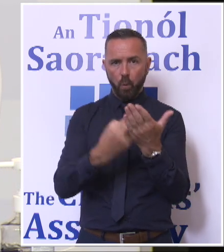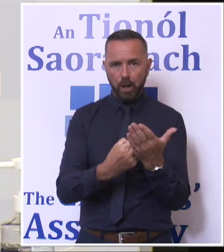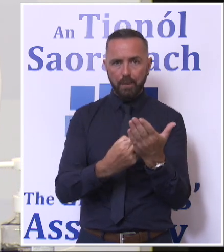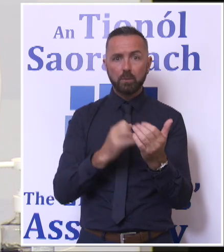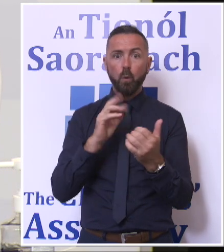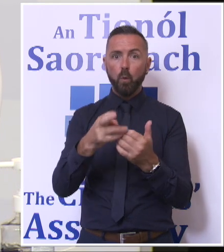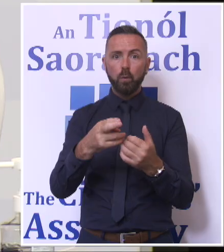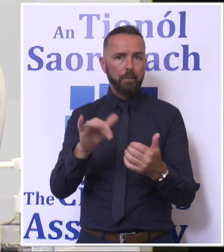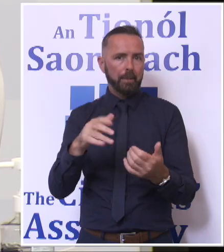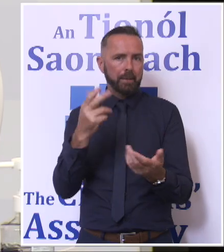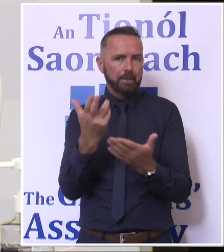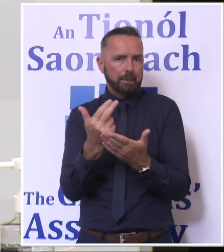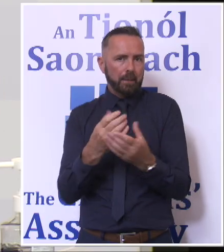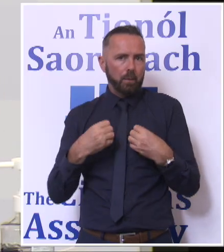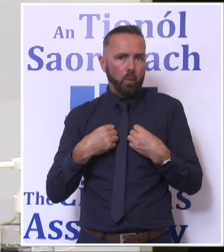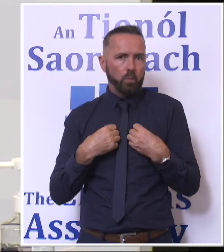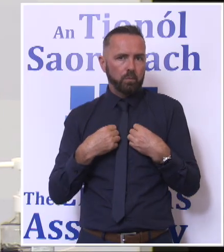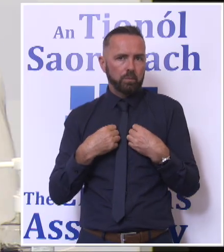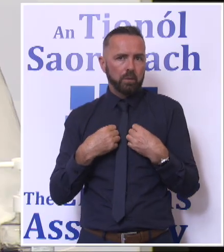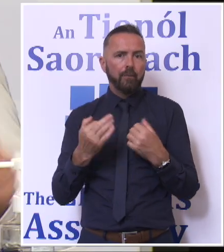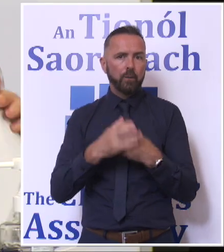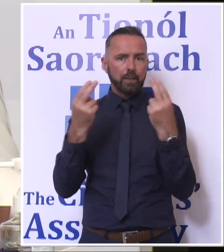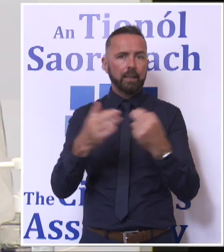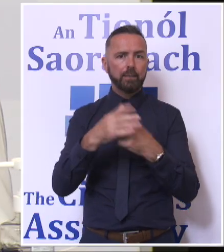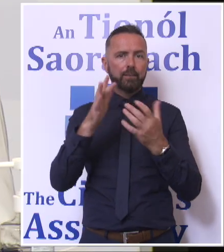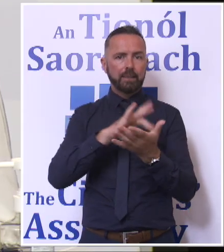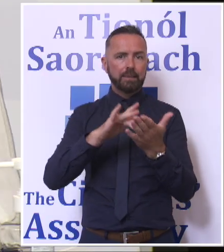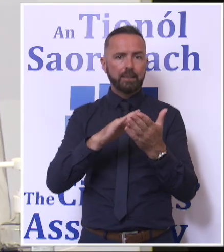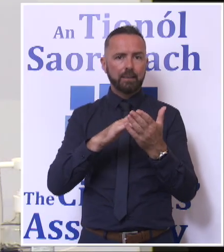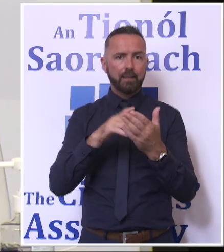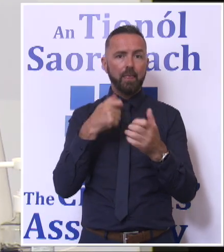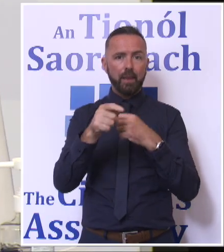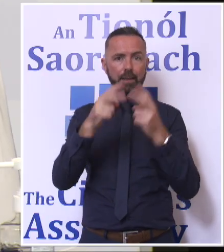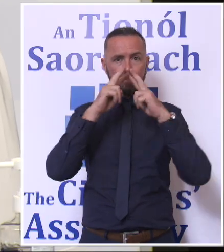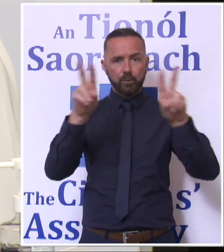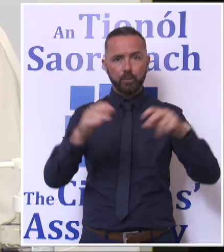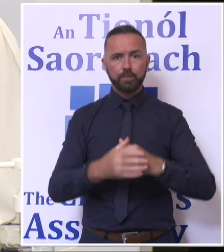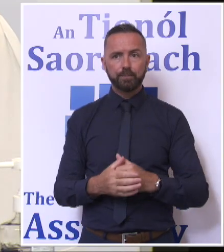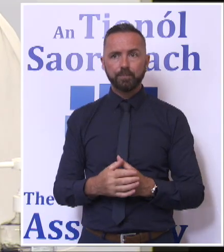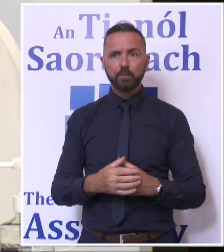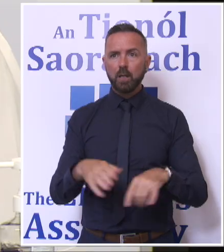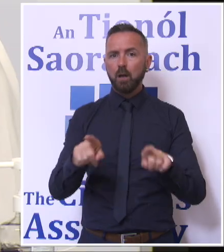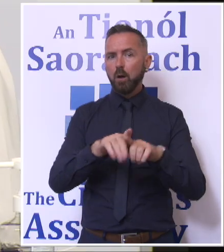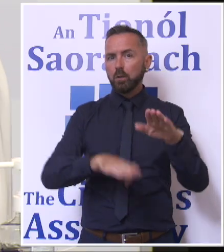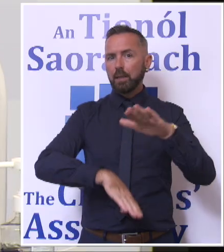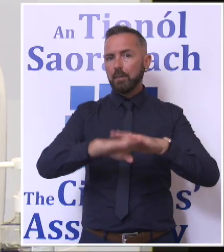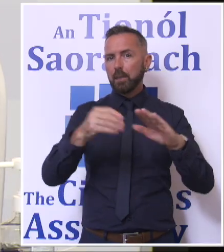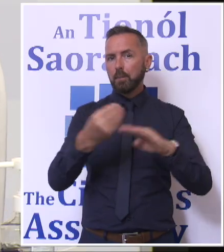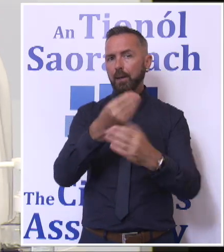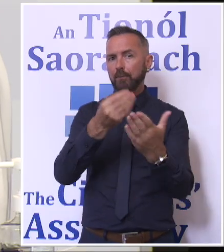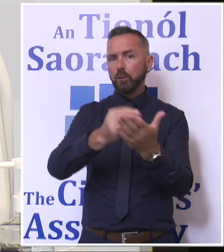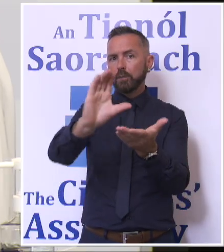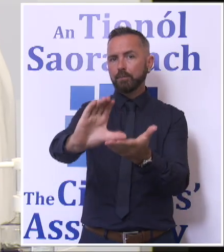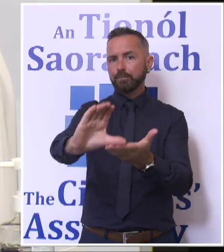respond flexibly to the needs of the city as they view them. I noted we're also constrained by funding, and this